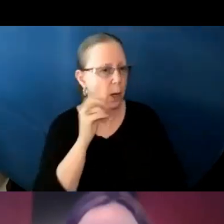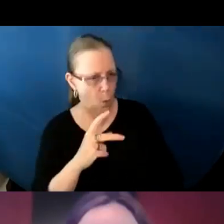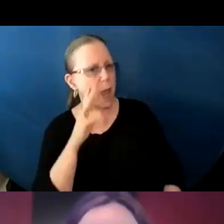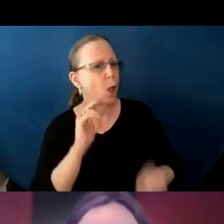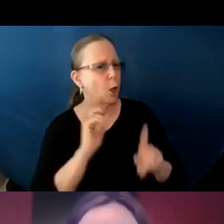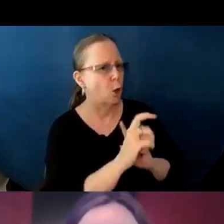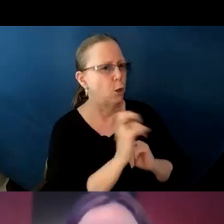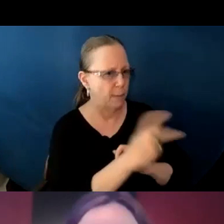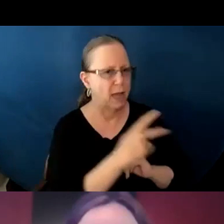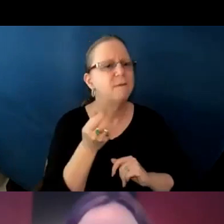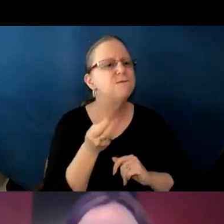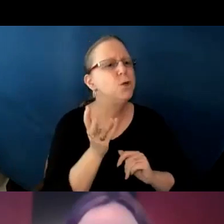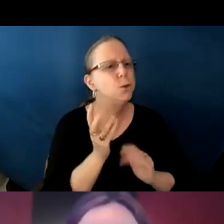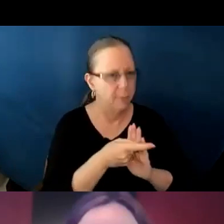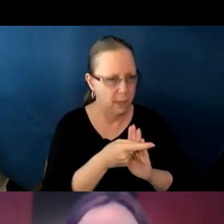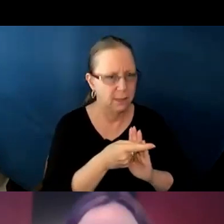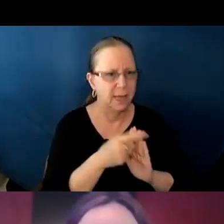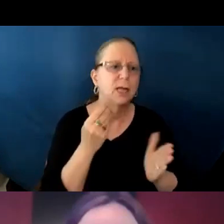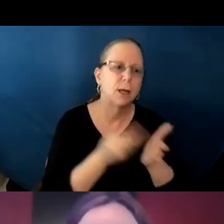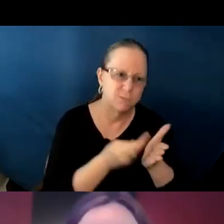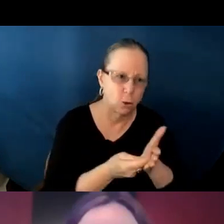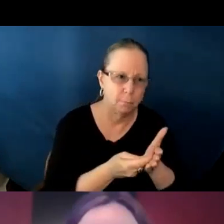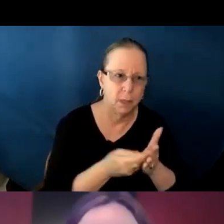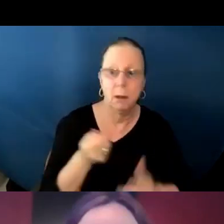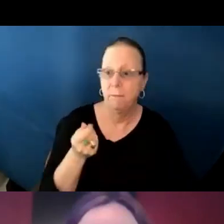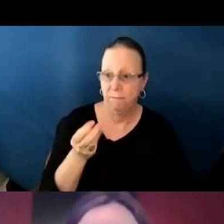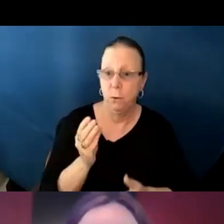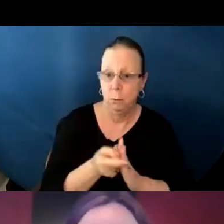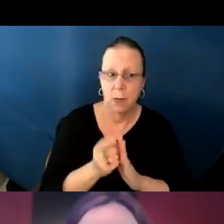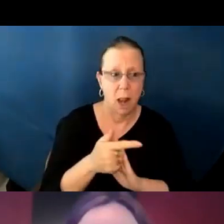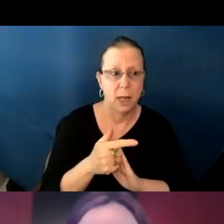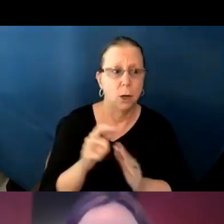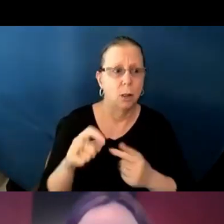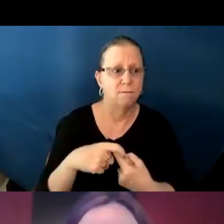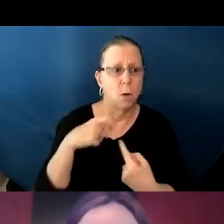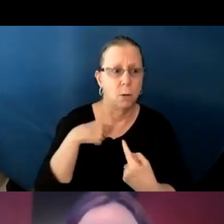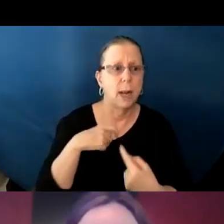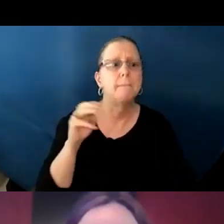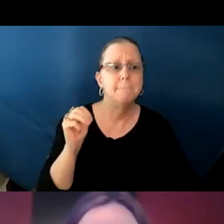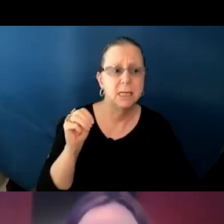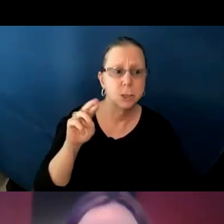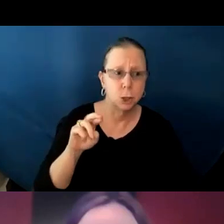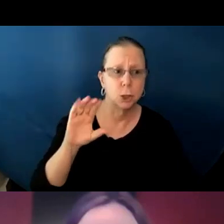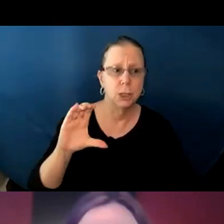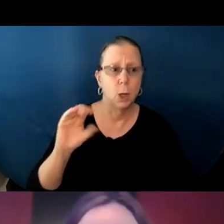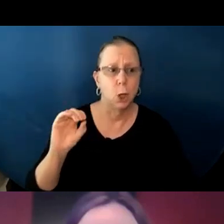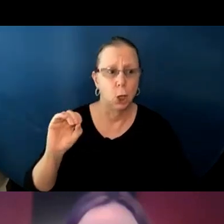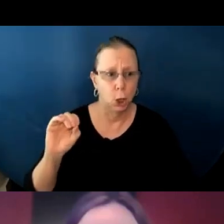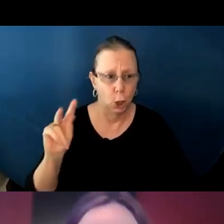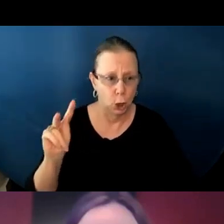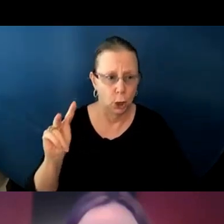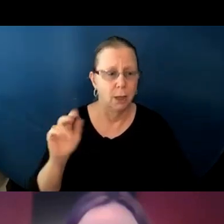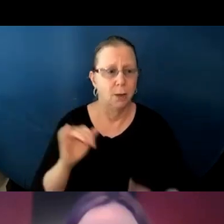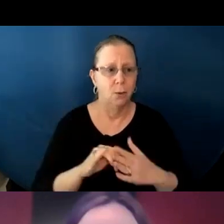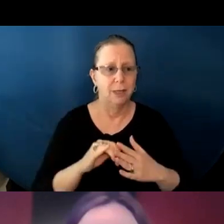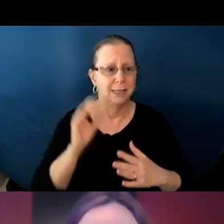in a few minutes and confirm that it won't. And a few minutes later, the phone rang and it was Mr. Cook with this dazed sound to his